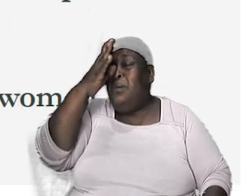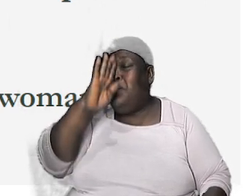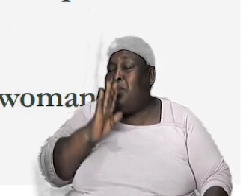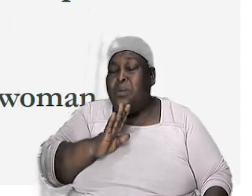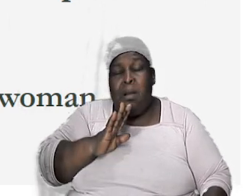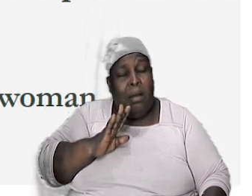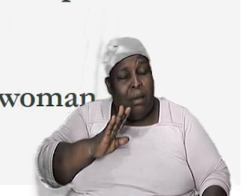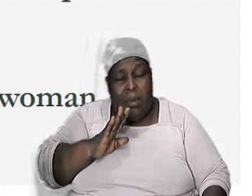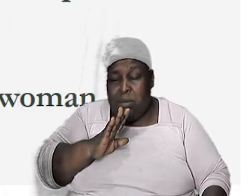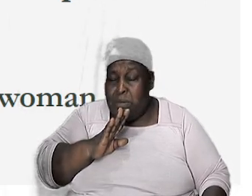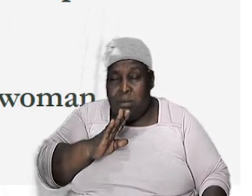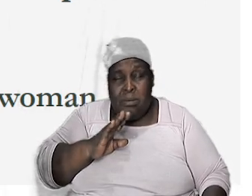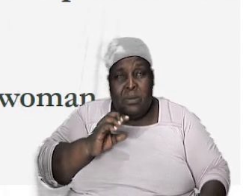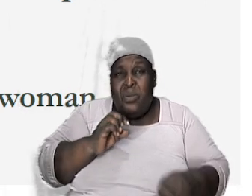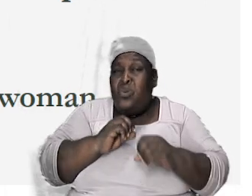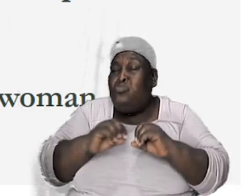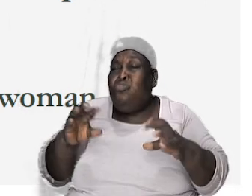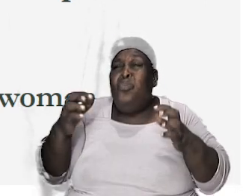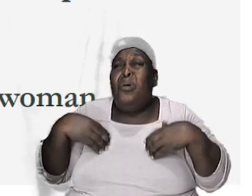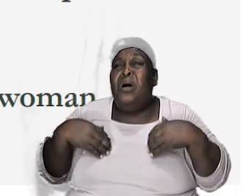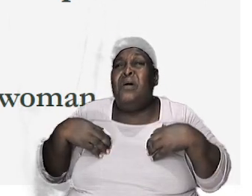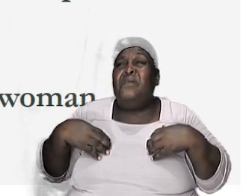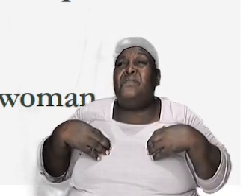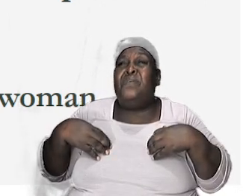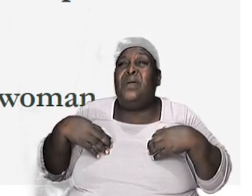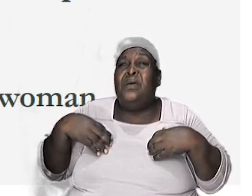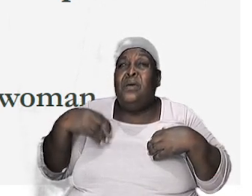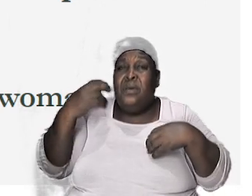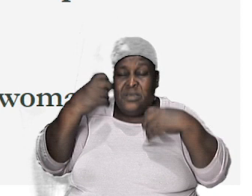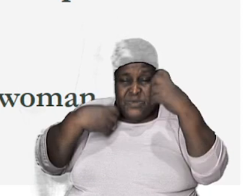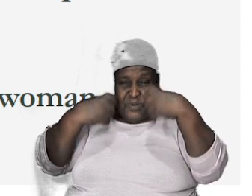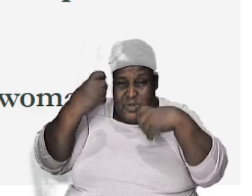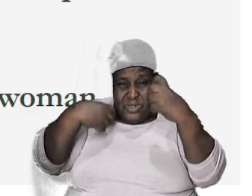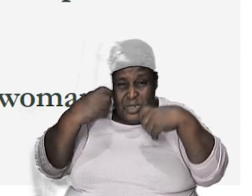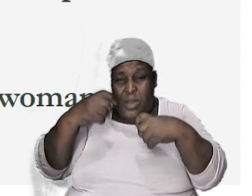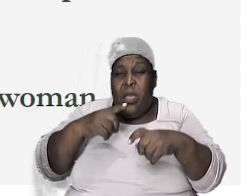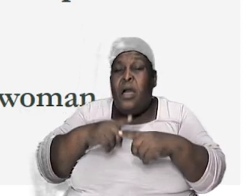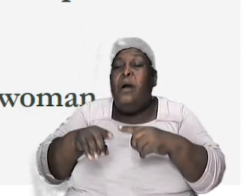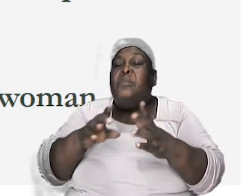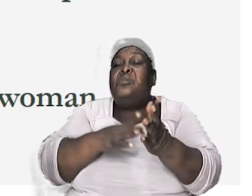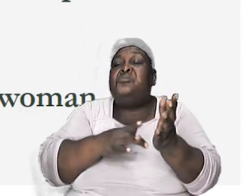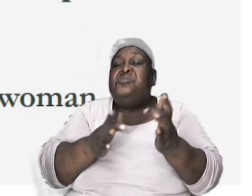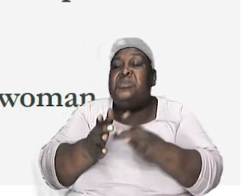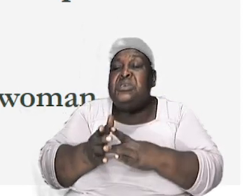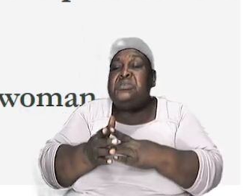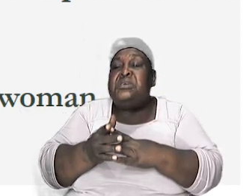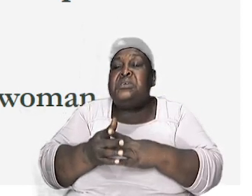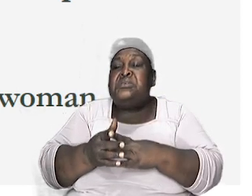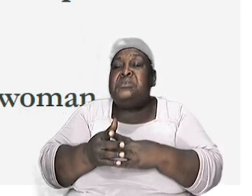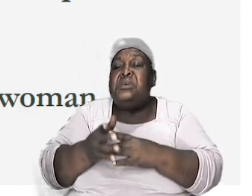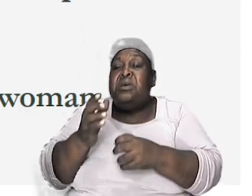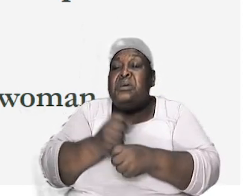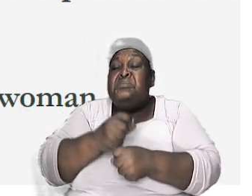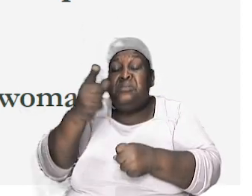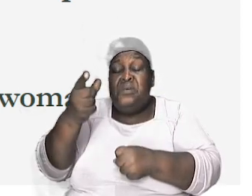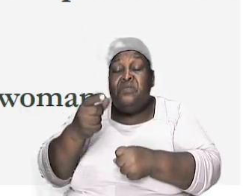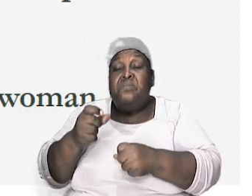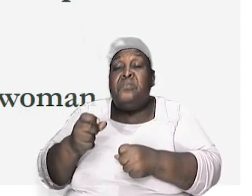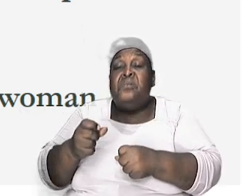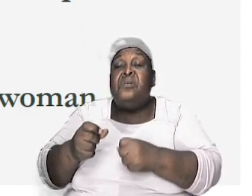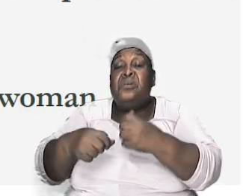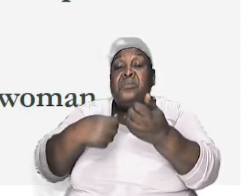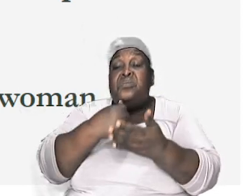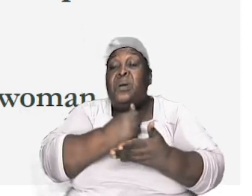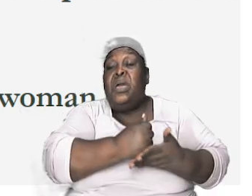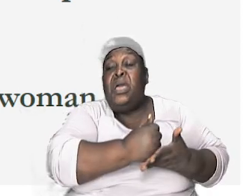expression. But I want you to note that Jesus raised the issue himself to assist the woman. Jesus didn't wait for the woman to